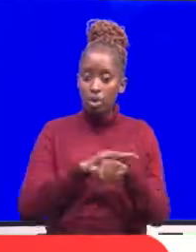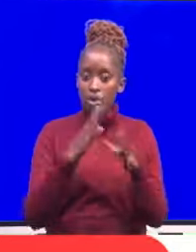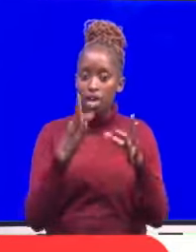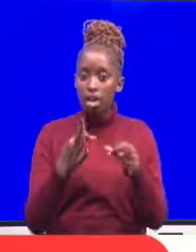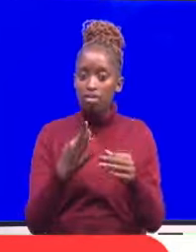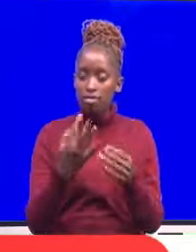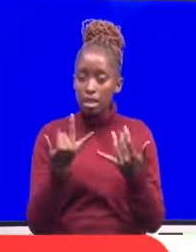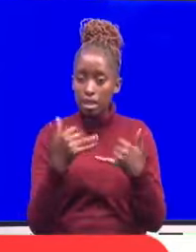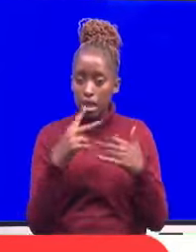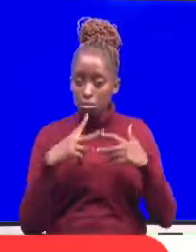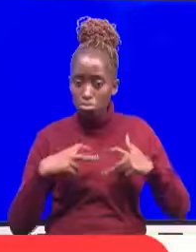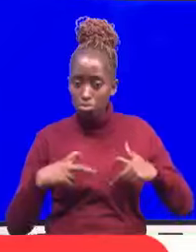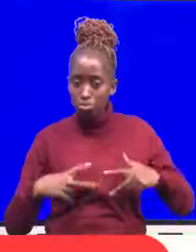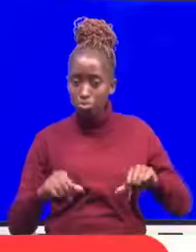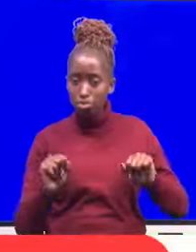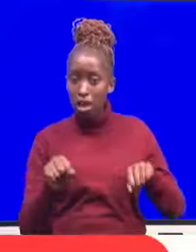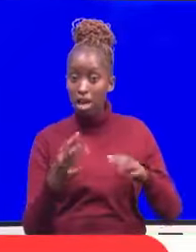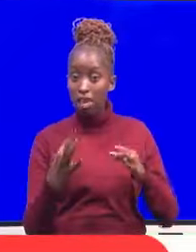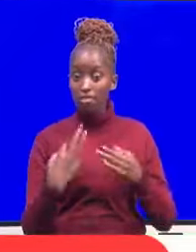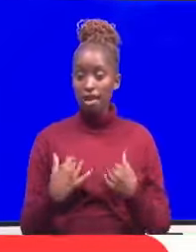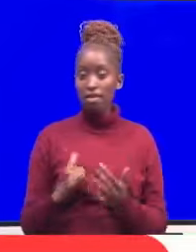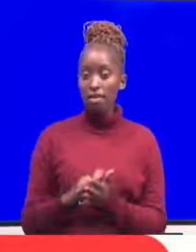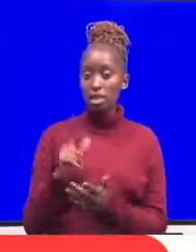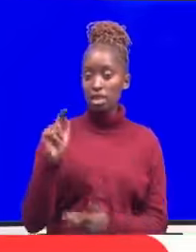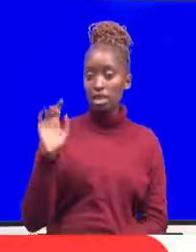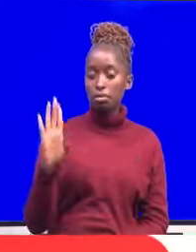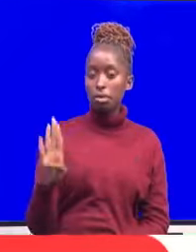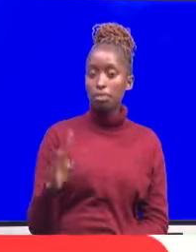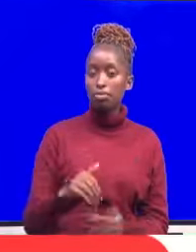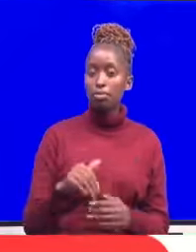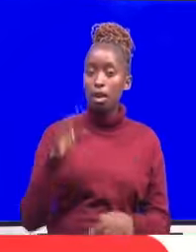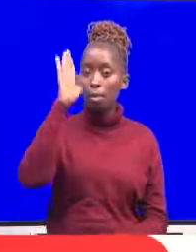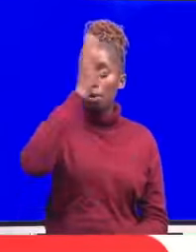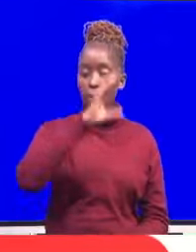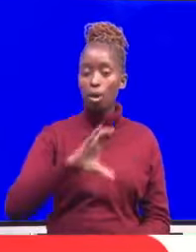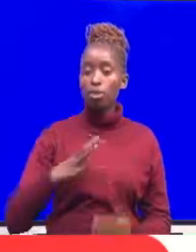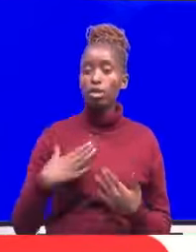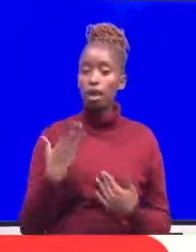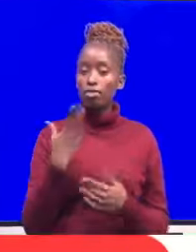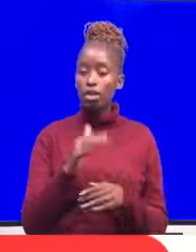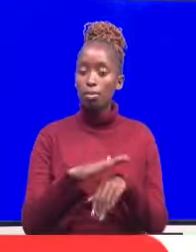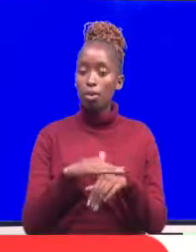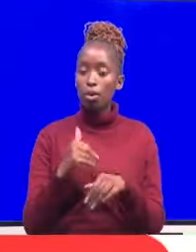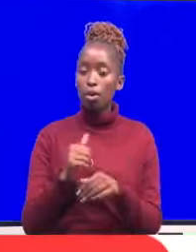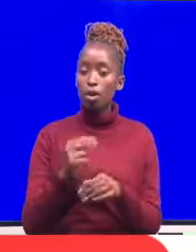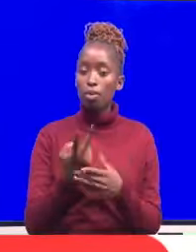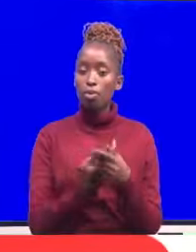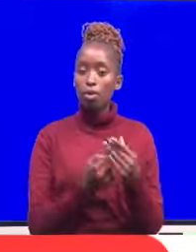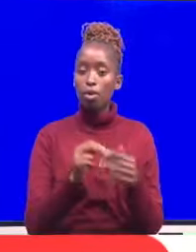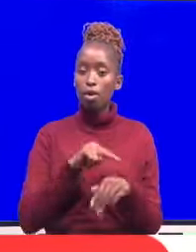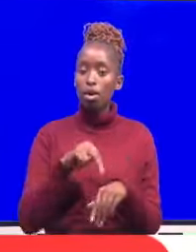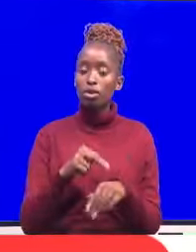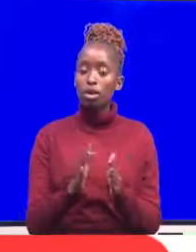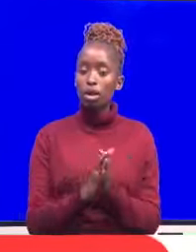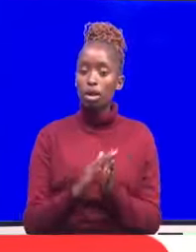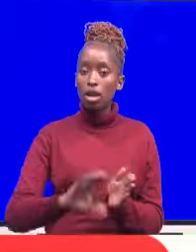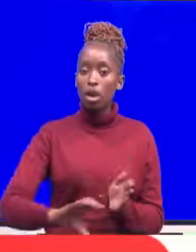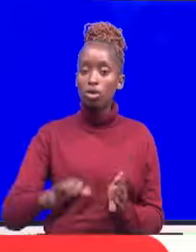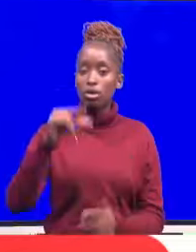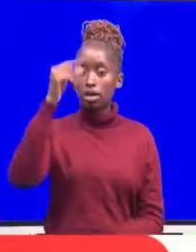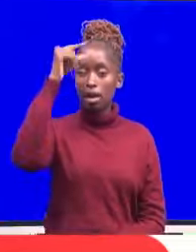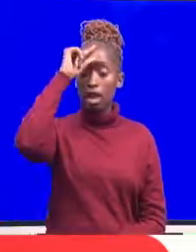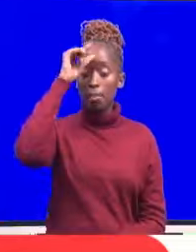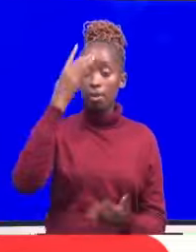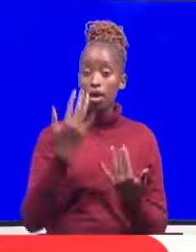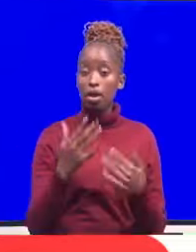In Bungoma County, human rights organizations have called on both national and county governments to move with speed and curb the high